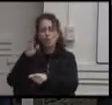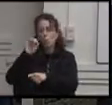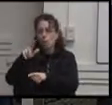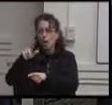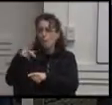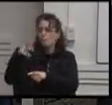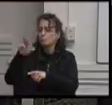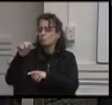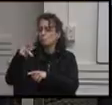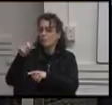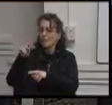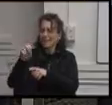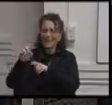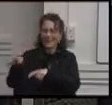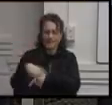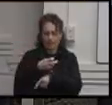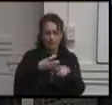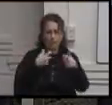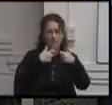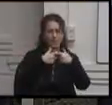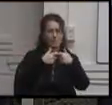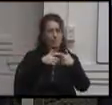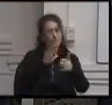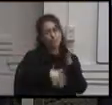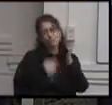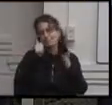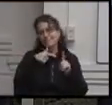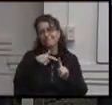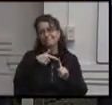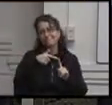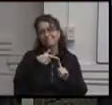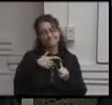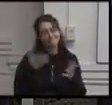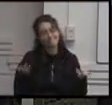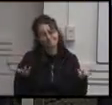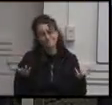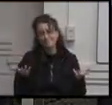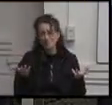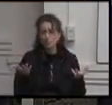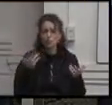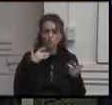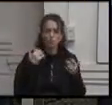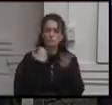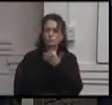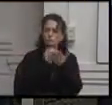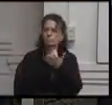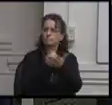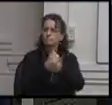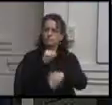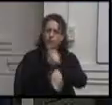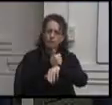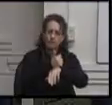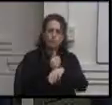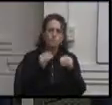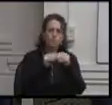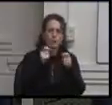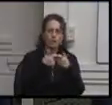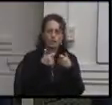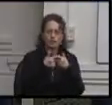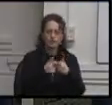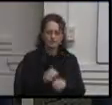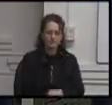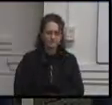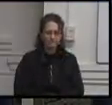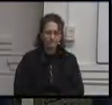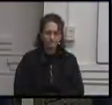it happens to be the cheapest form of heating right now. So there's numerous opportunities there. Lester, can I just ask one quick thing? How do